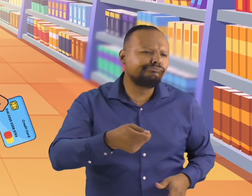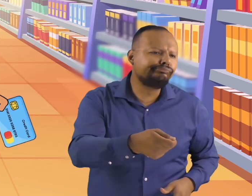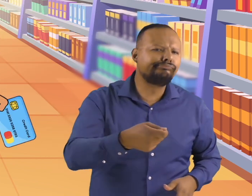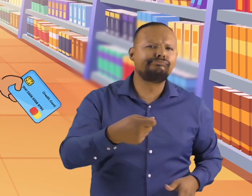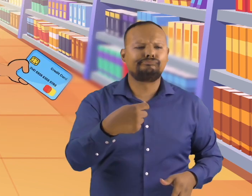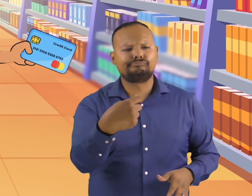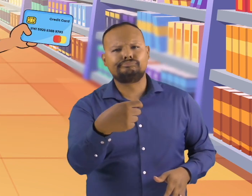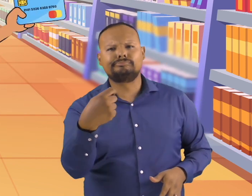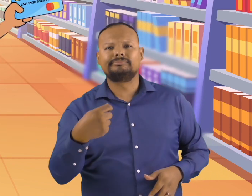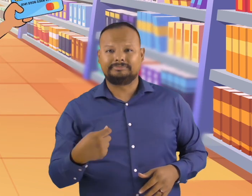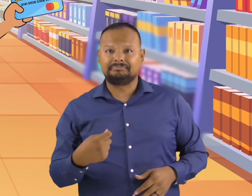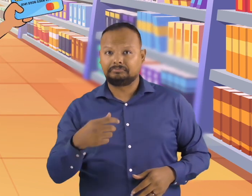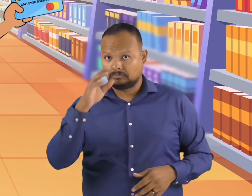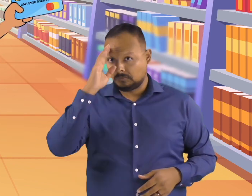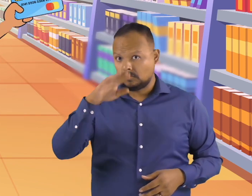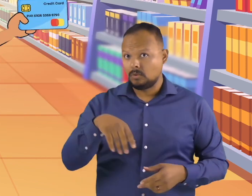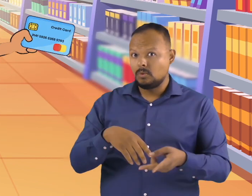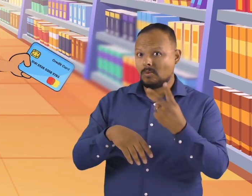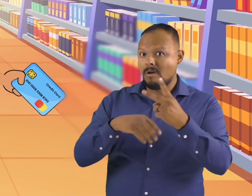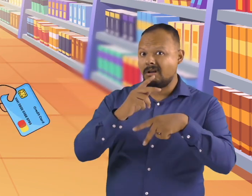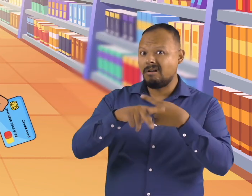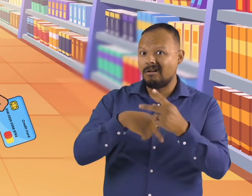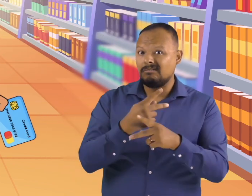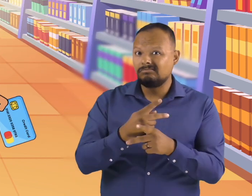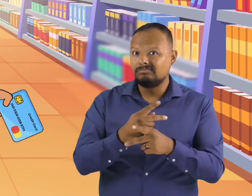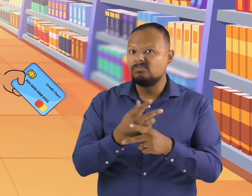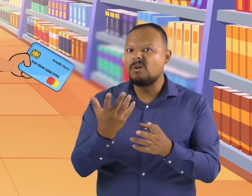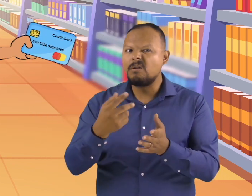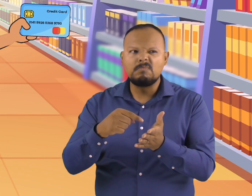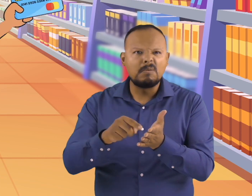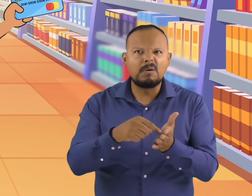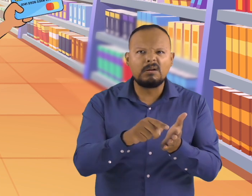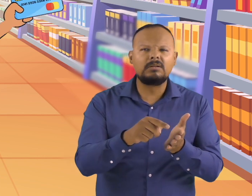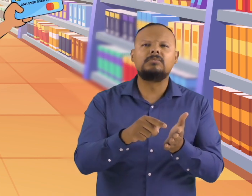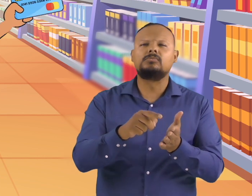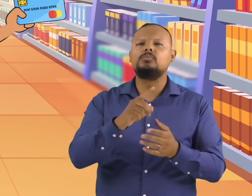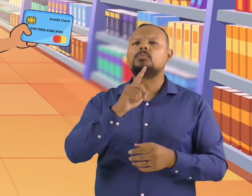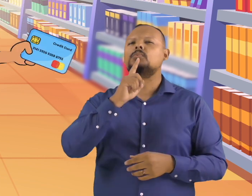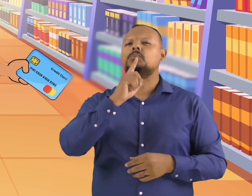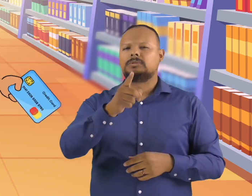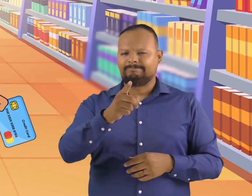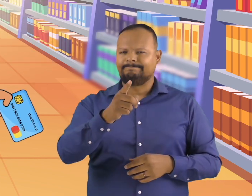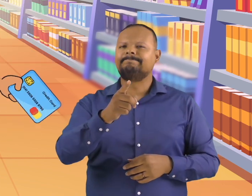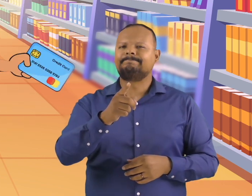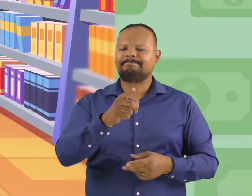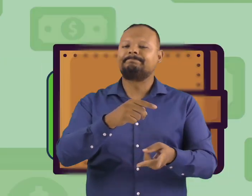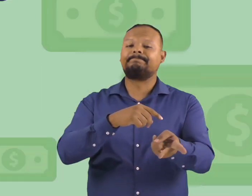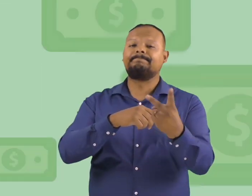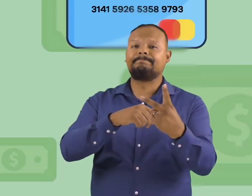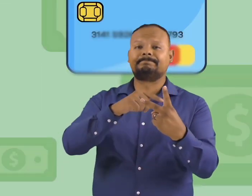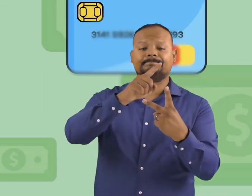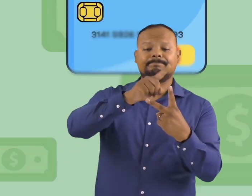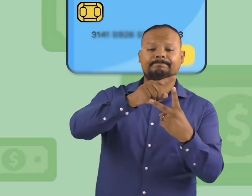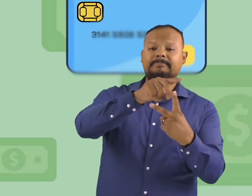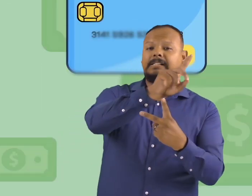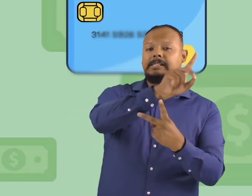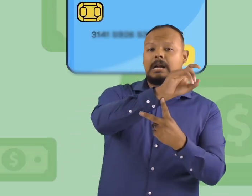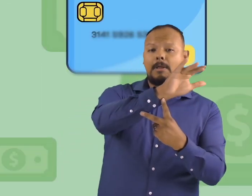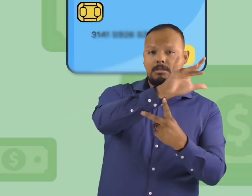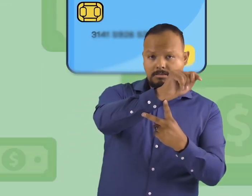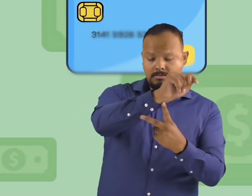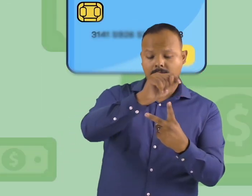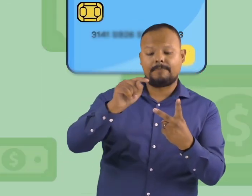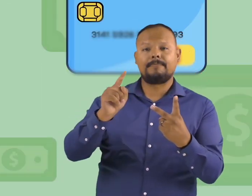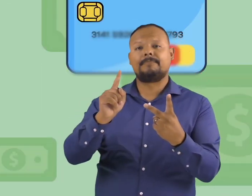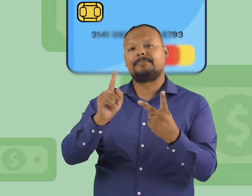two different kinds of plastic cards that are used to pay for things it is true one is called a